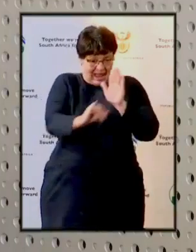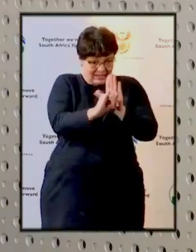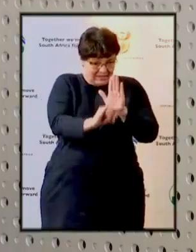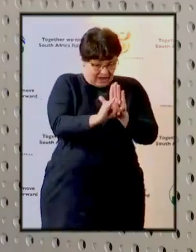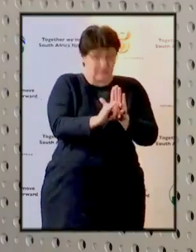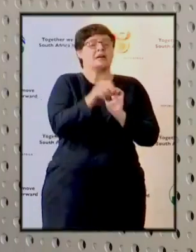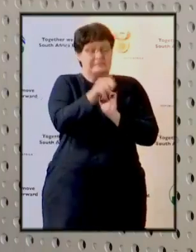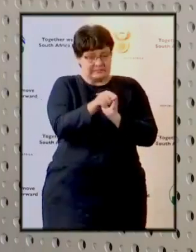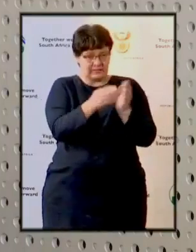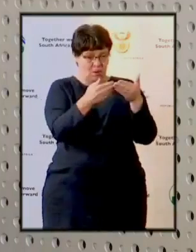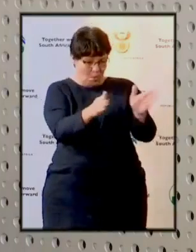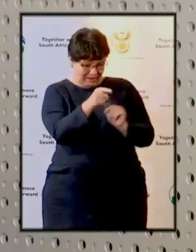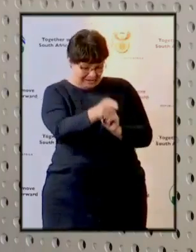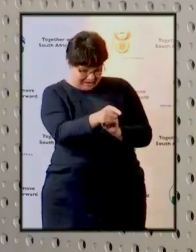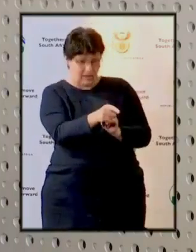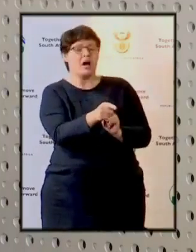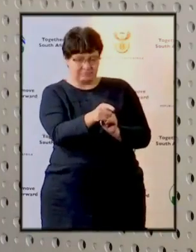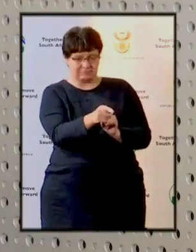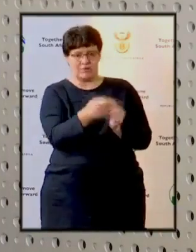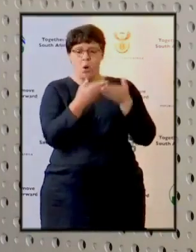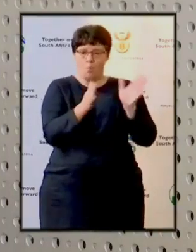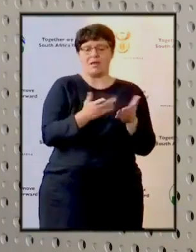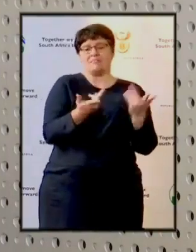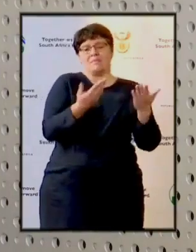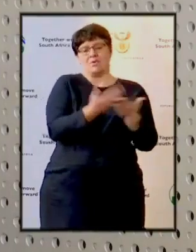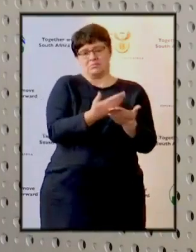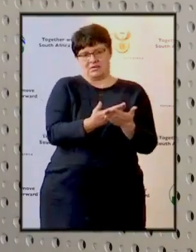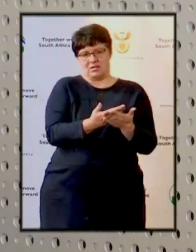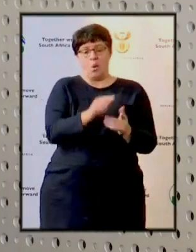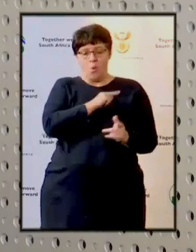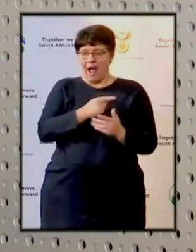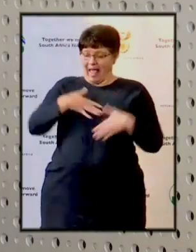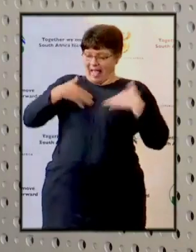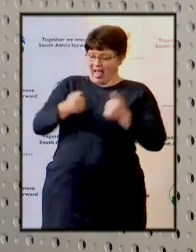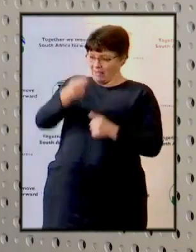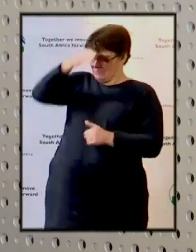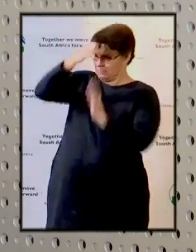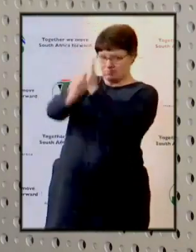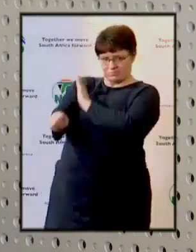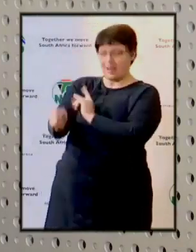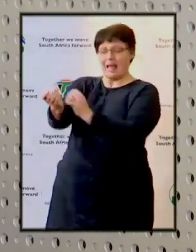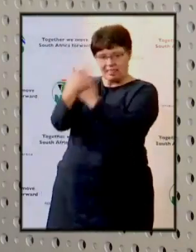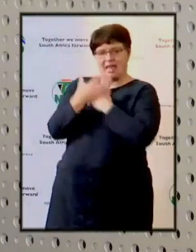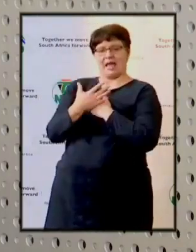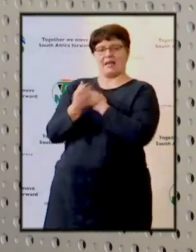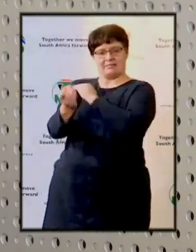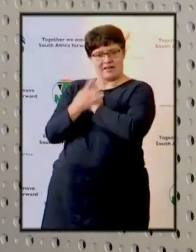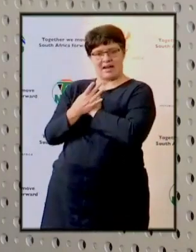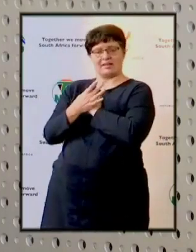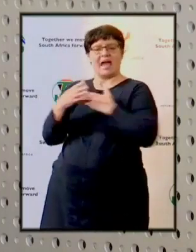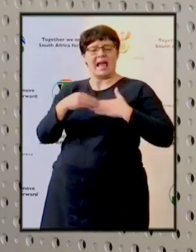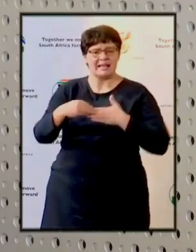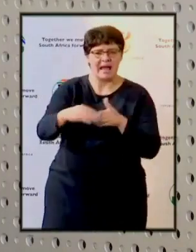identified by the health specialists, who constantly, of course, help us, guide us, and provide